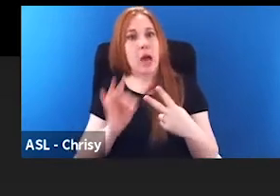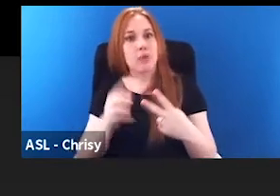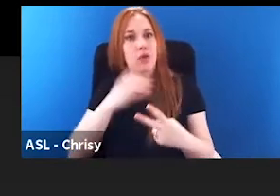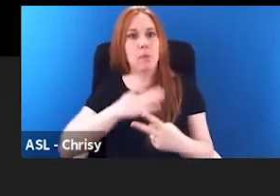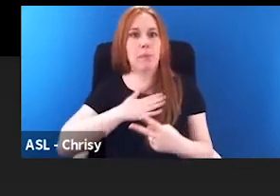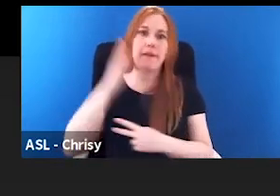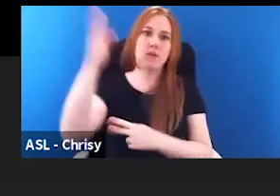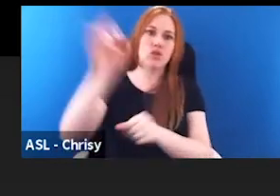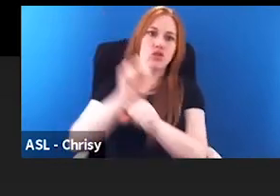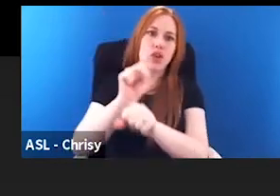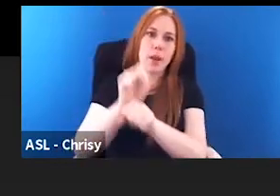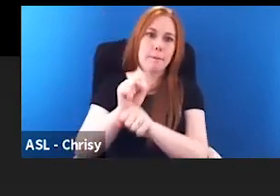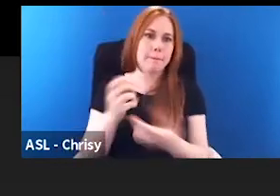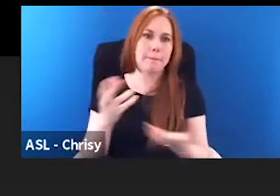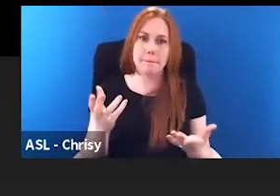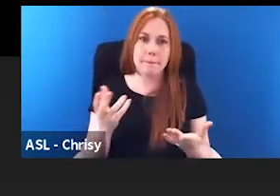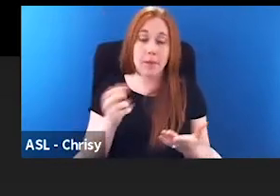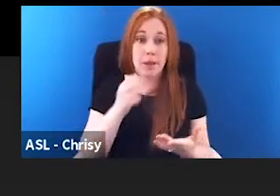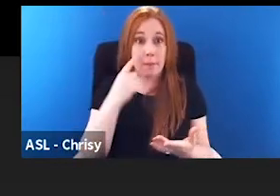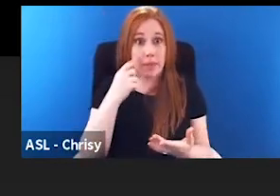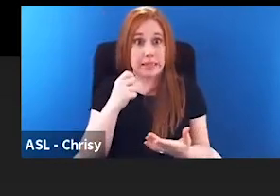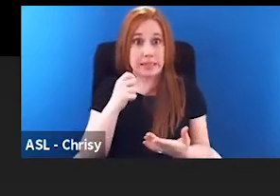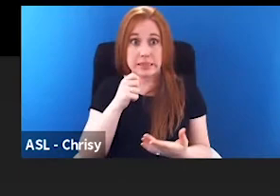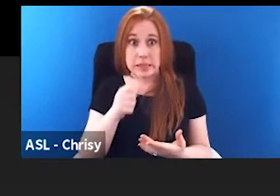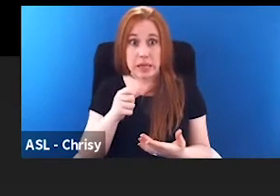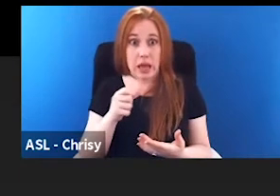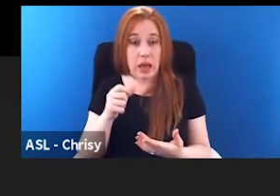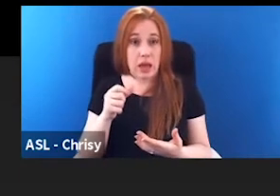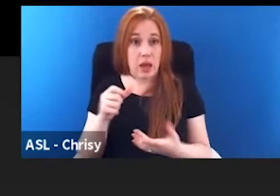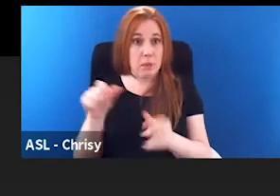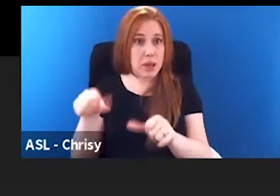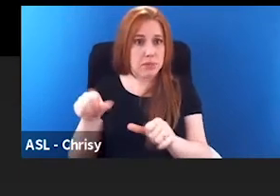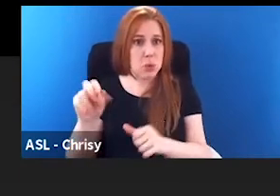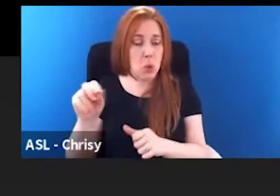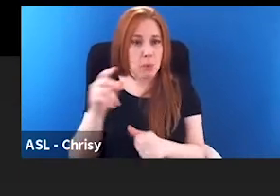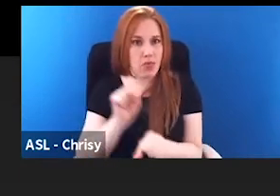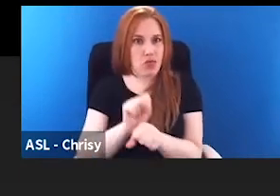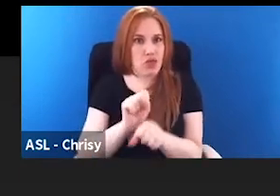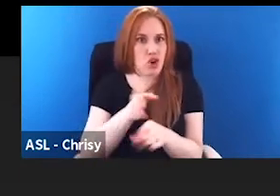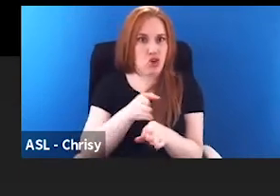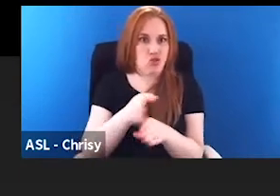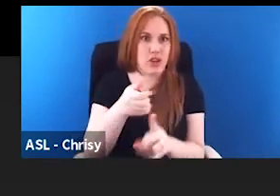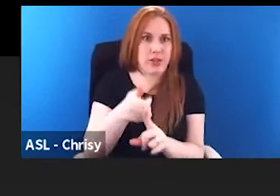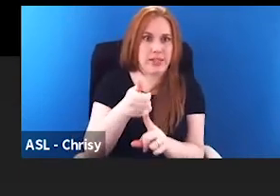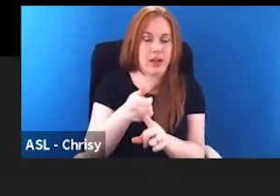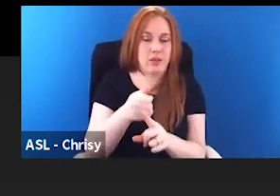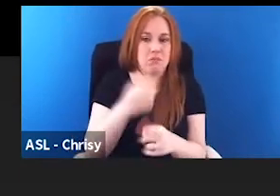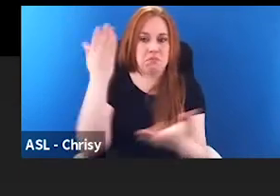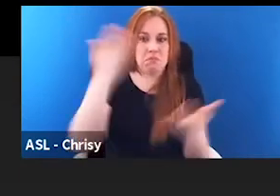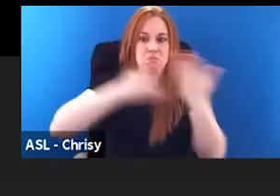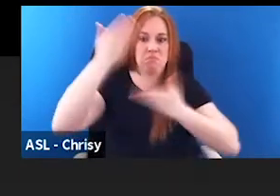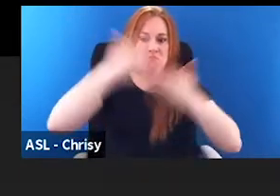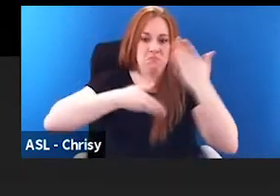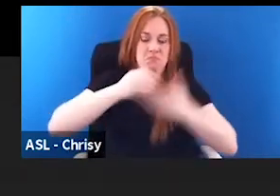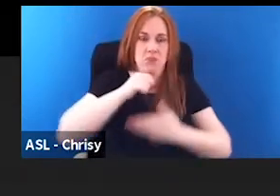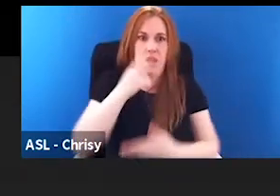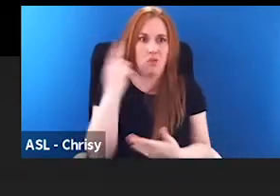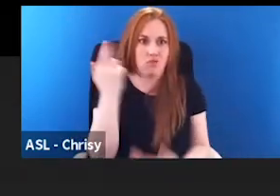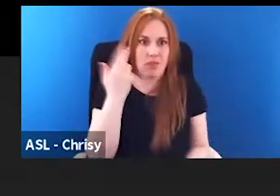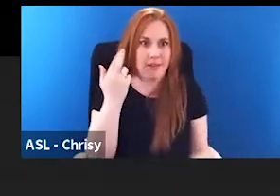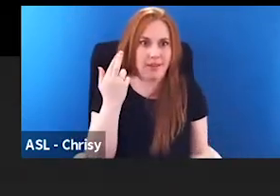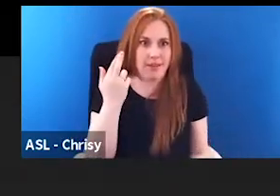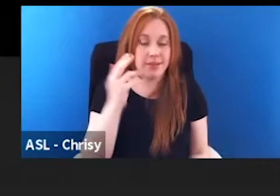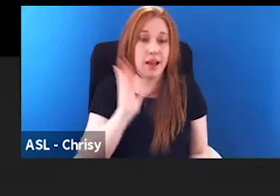path, not because it's not viable, but simply because the career itself is largely invisible, right? So in our